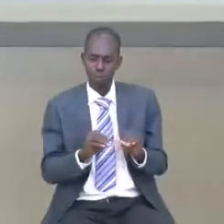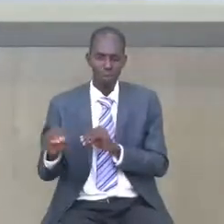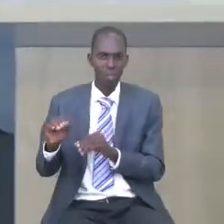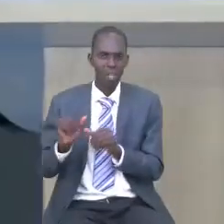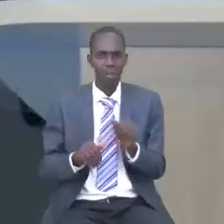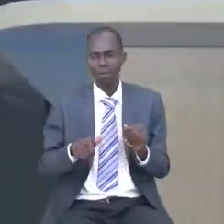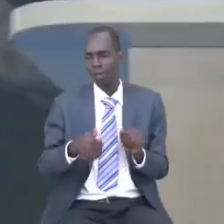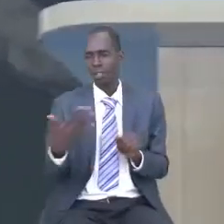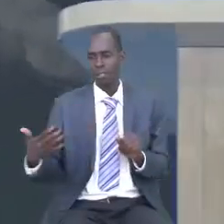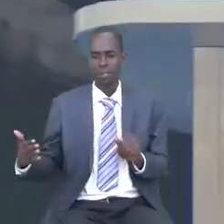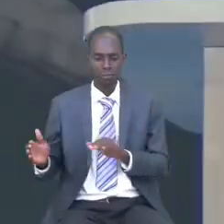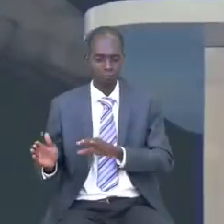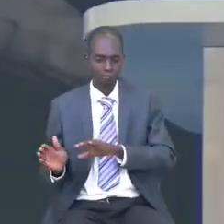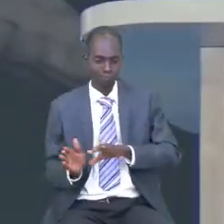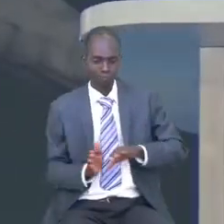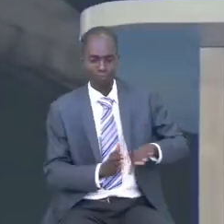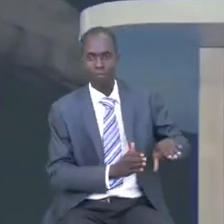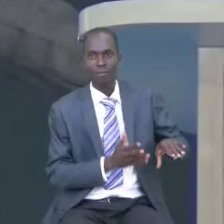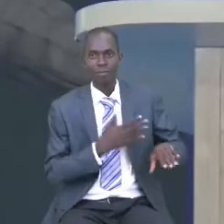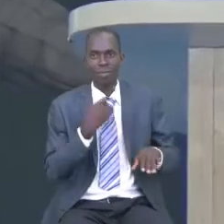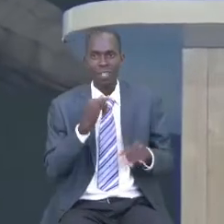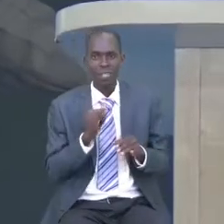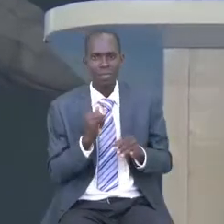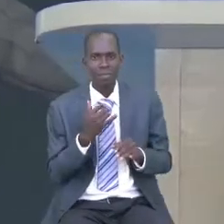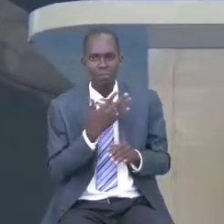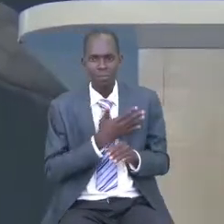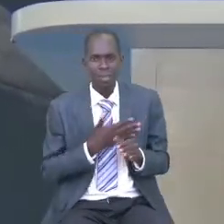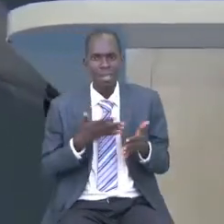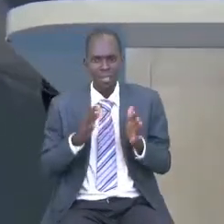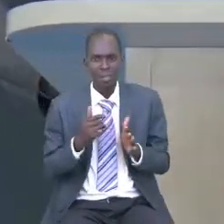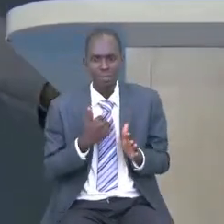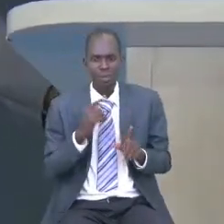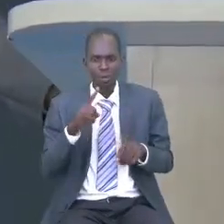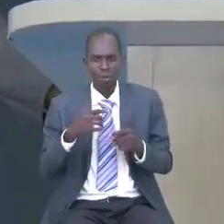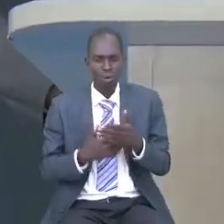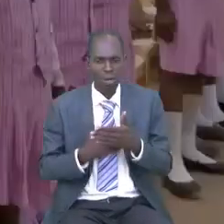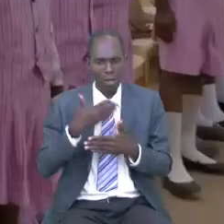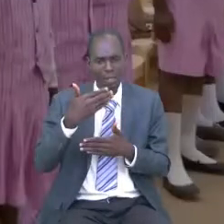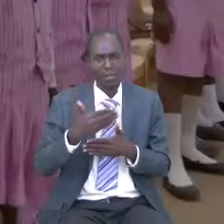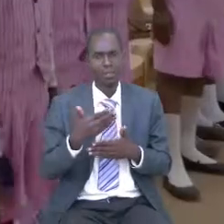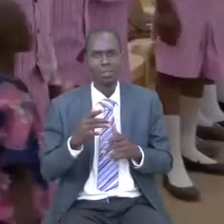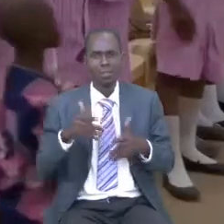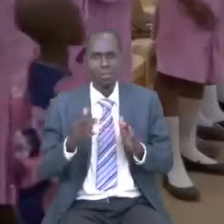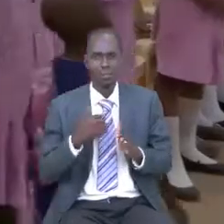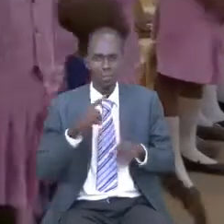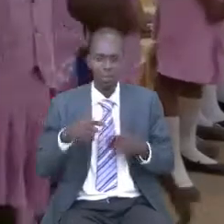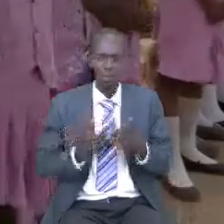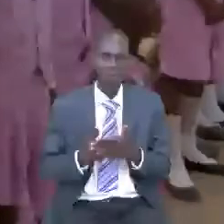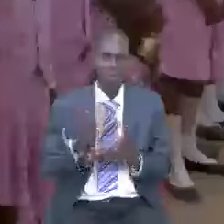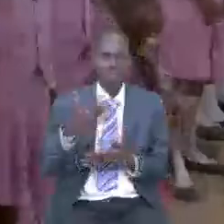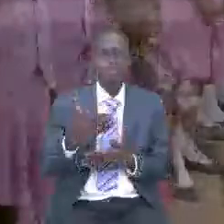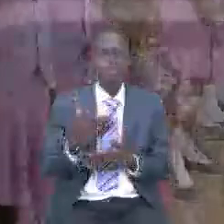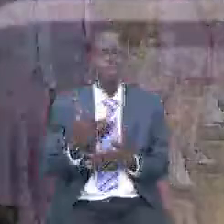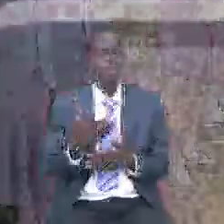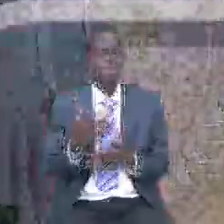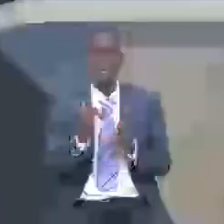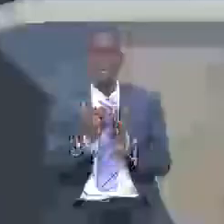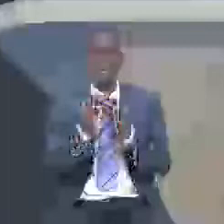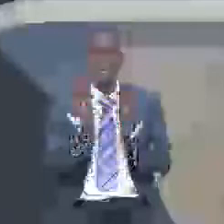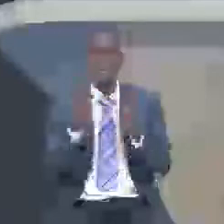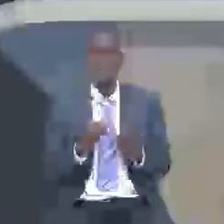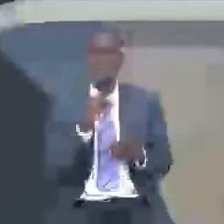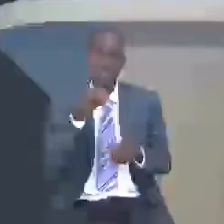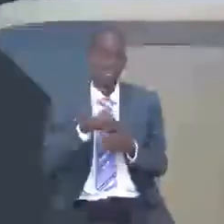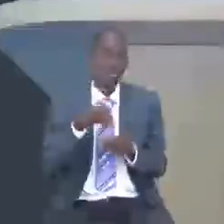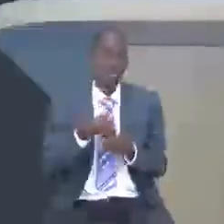he's saying, let me go ahead and you follow. That power inside